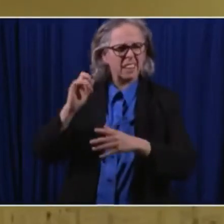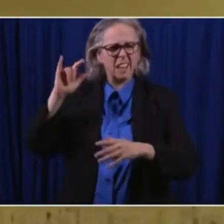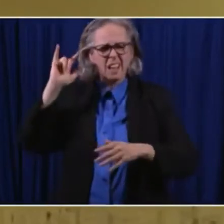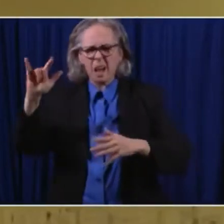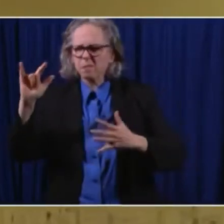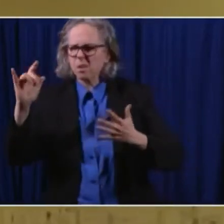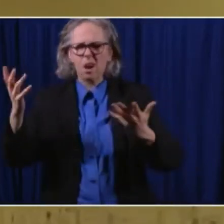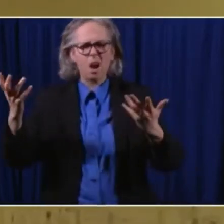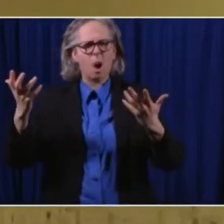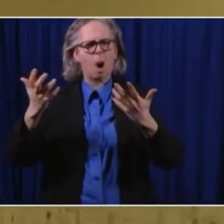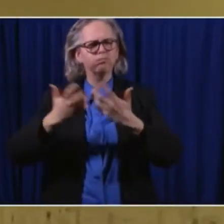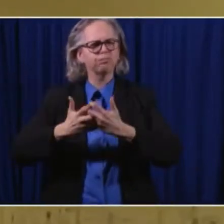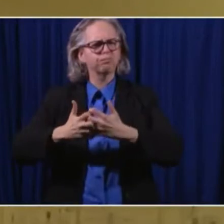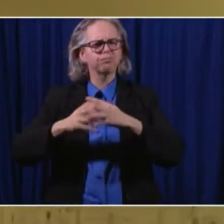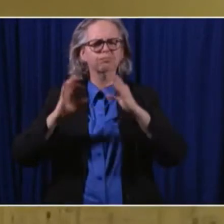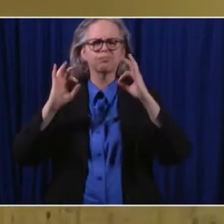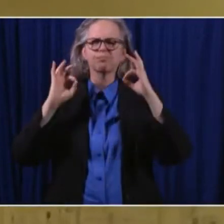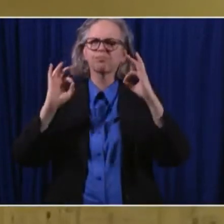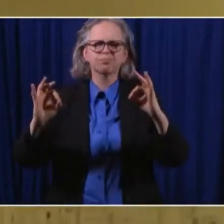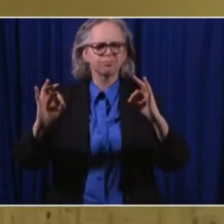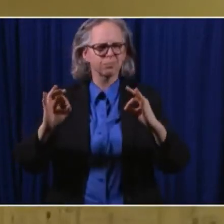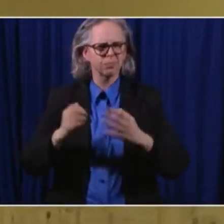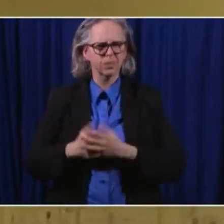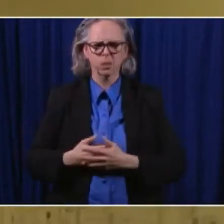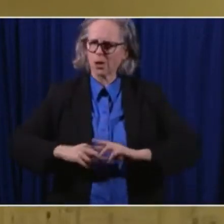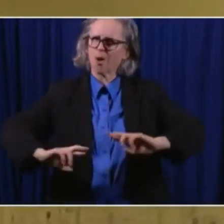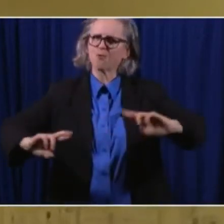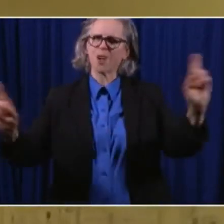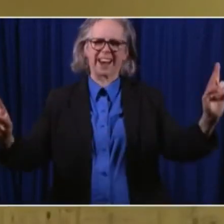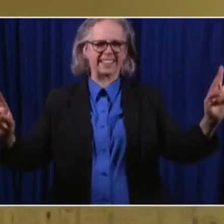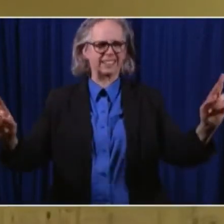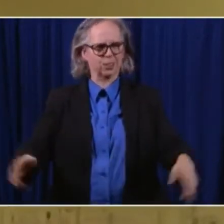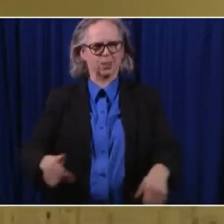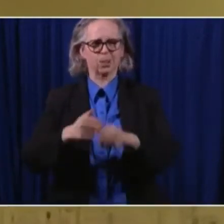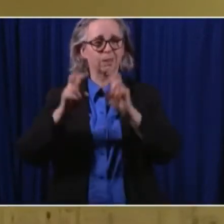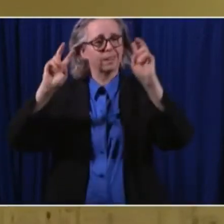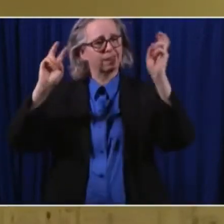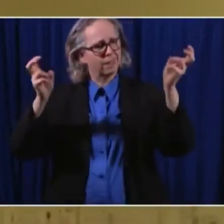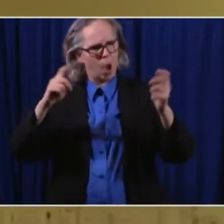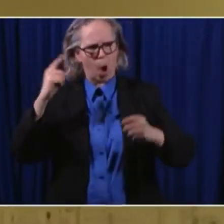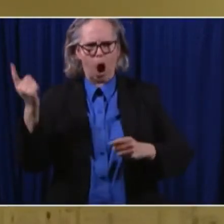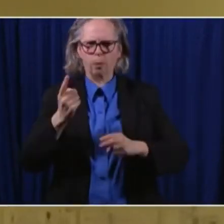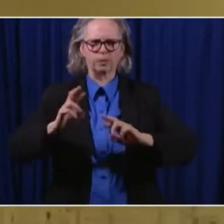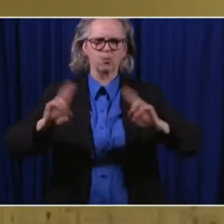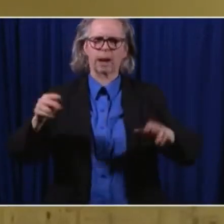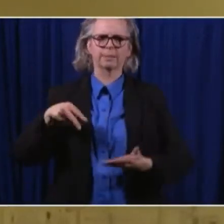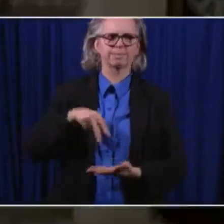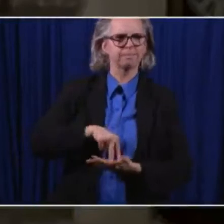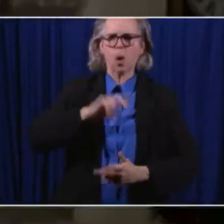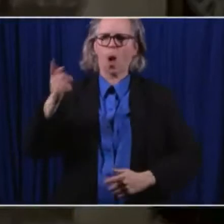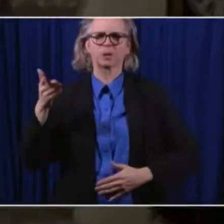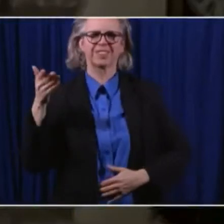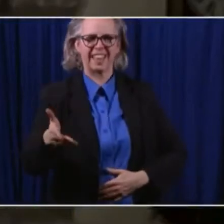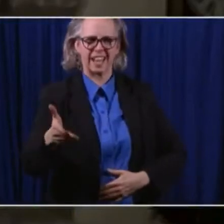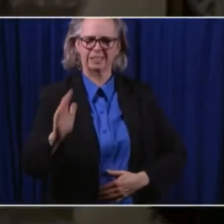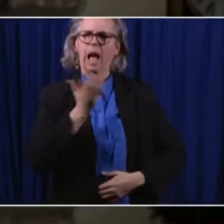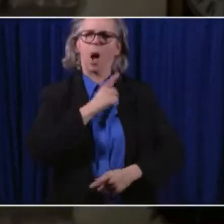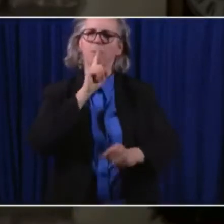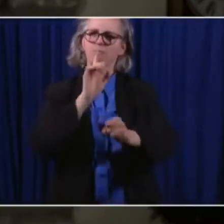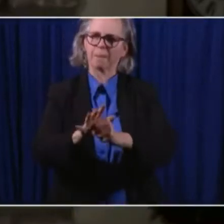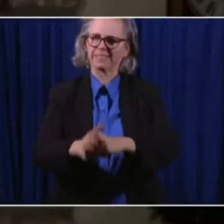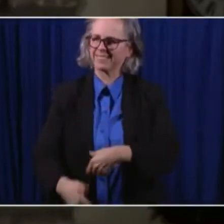live the Guard Creed, which is always ready and always there. So thank you, sir. Well, we thank you and the men and women